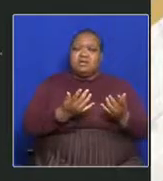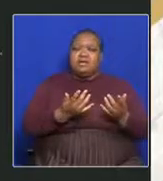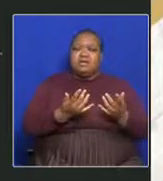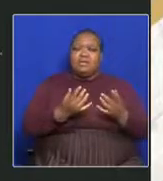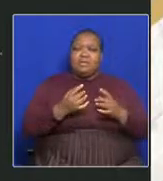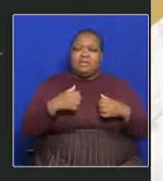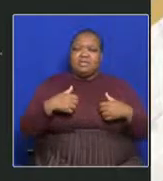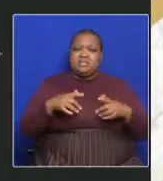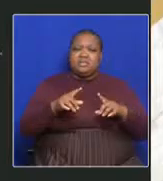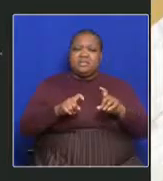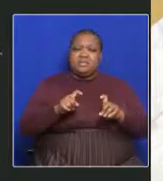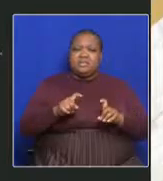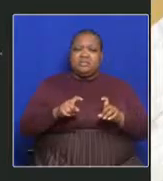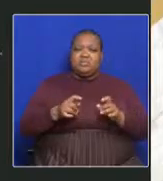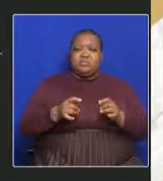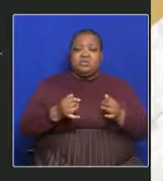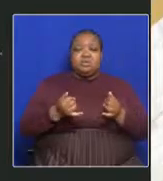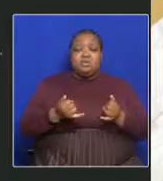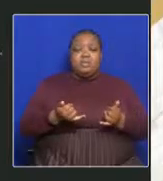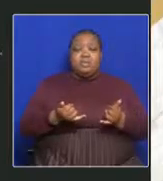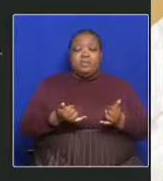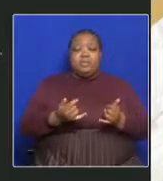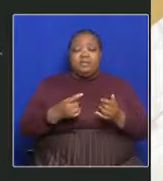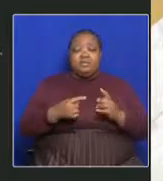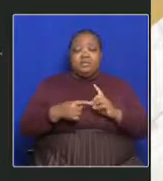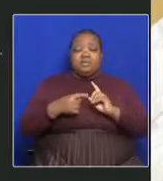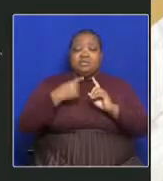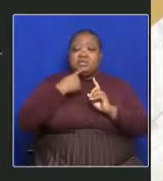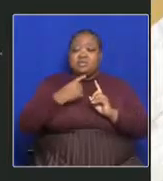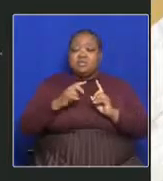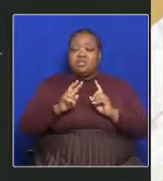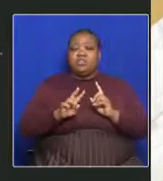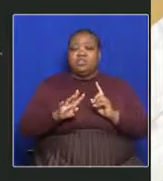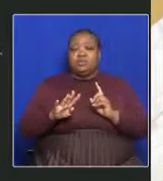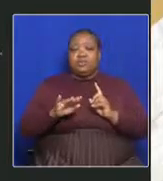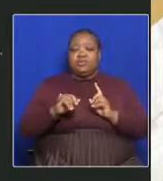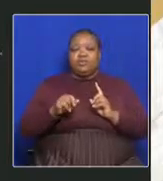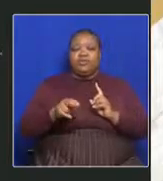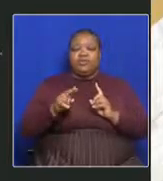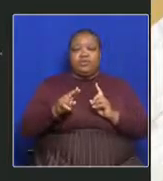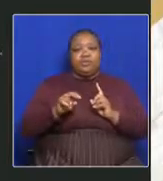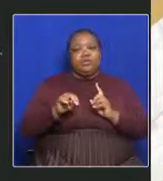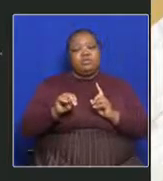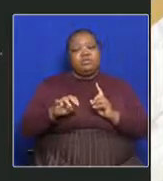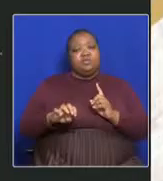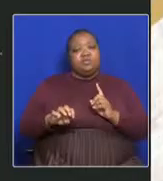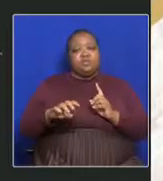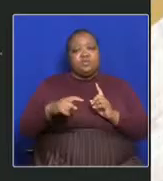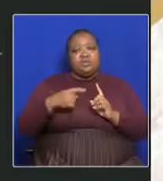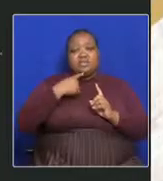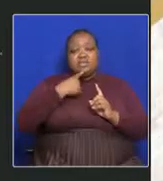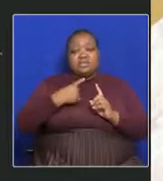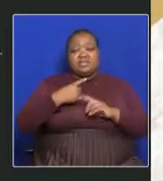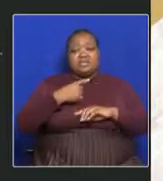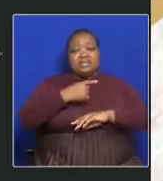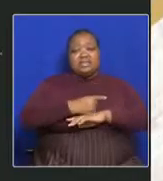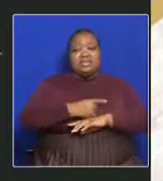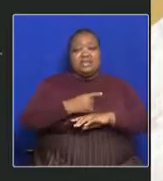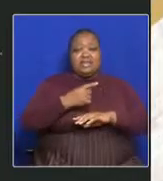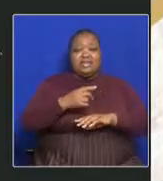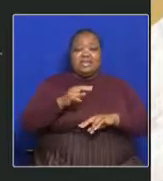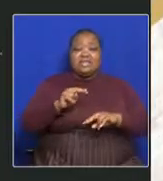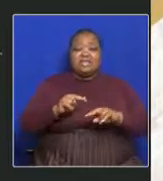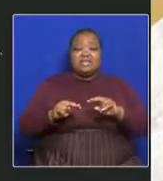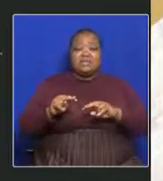Where he says the 24th of June, he's not saying on the day of your inspection he was there. He's not